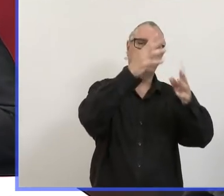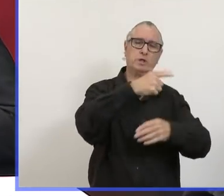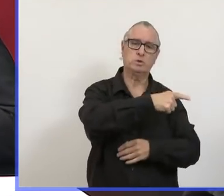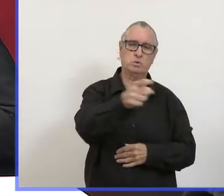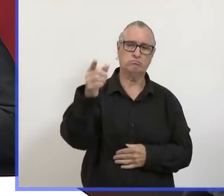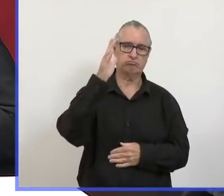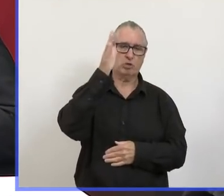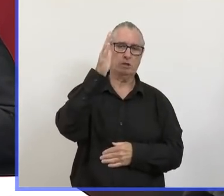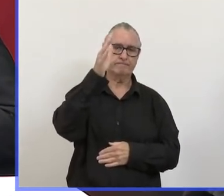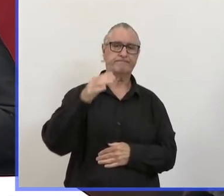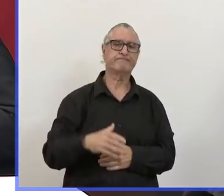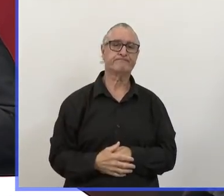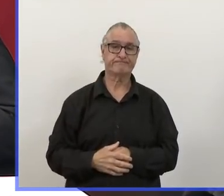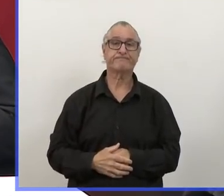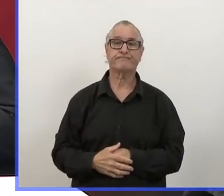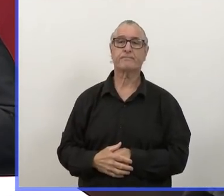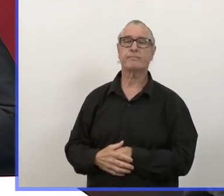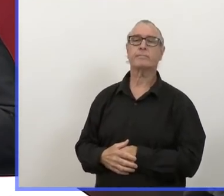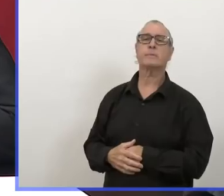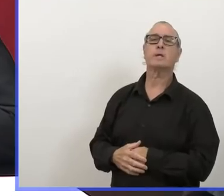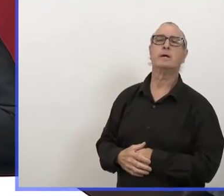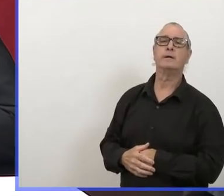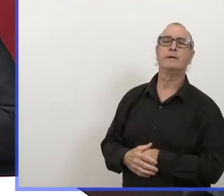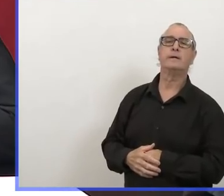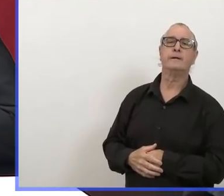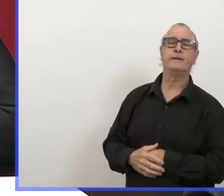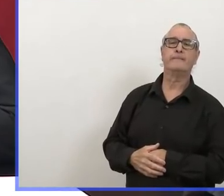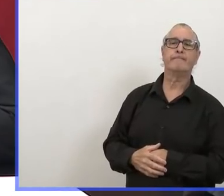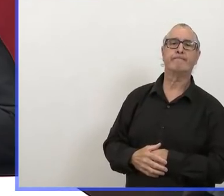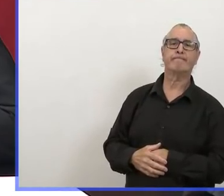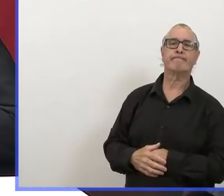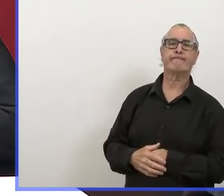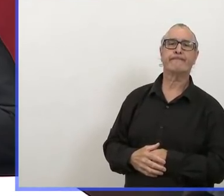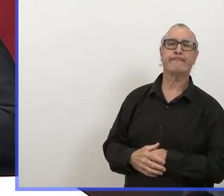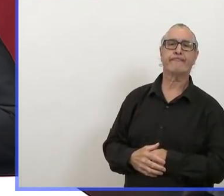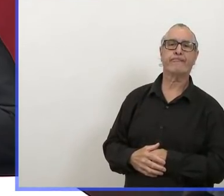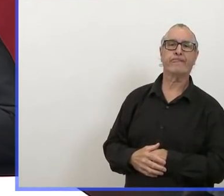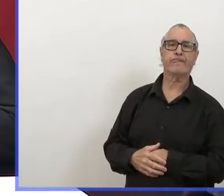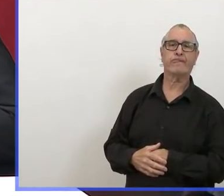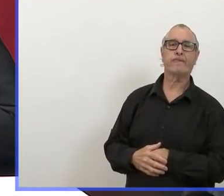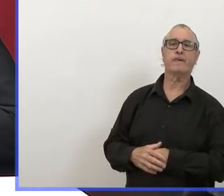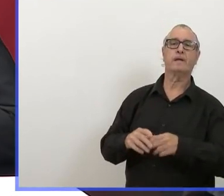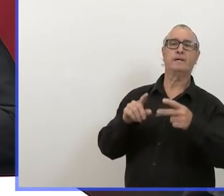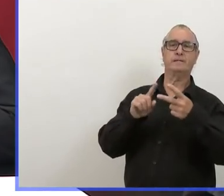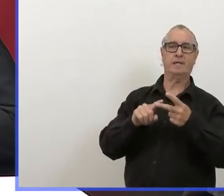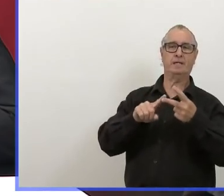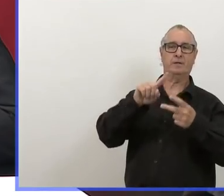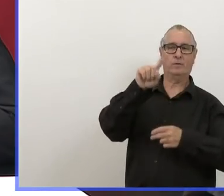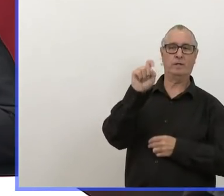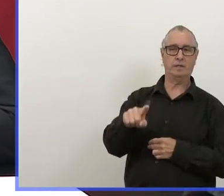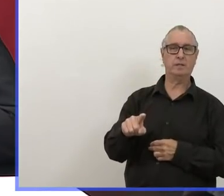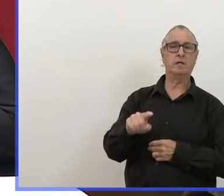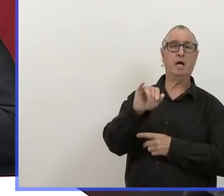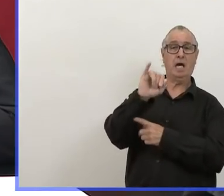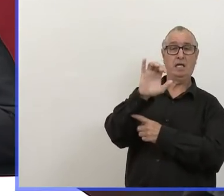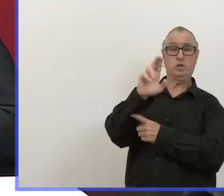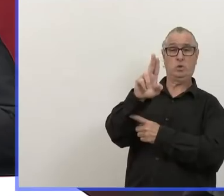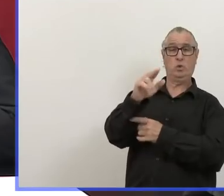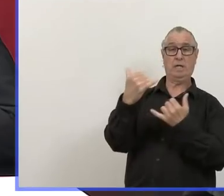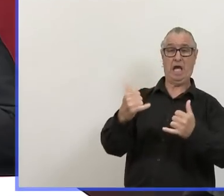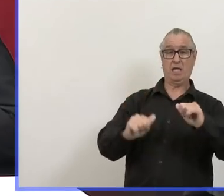Because we're sitting at total ICU burden of more than 160 patients, given the numbers